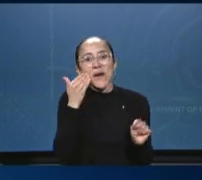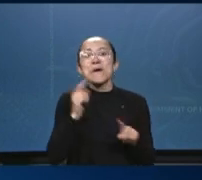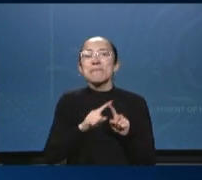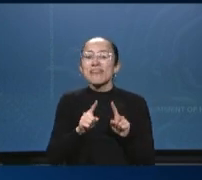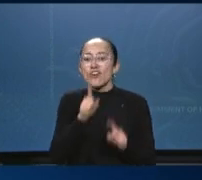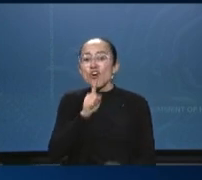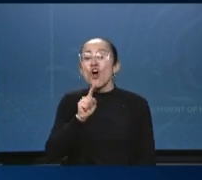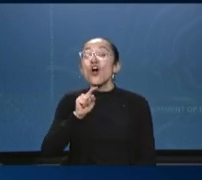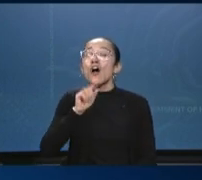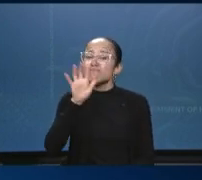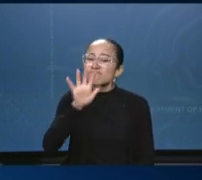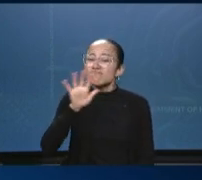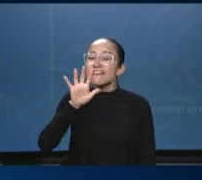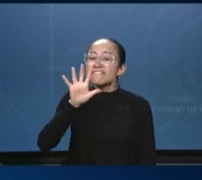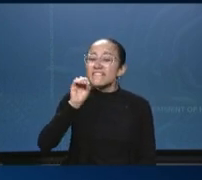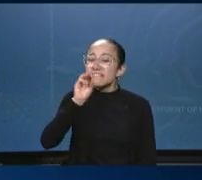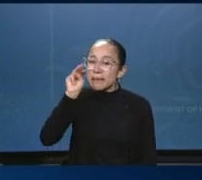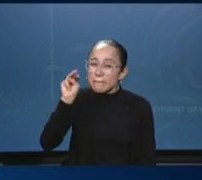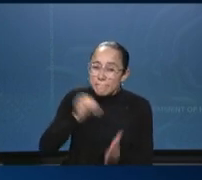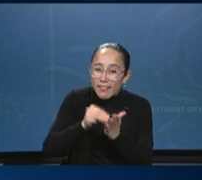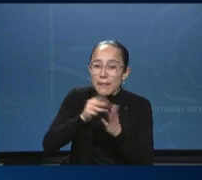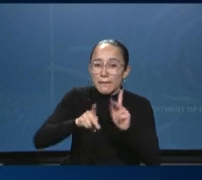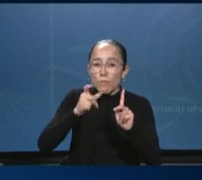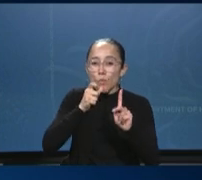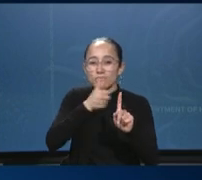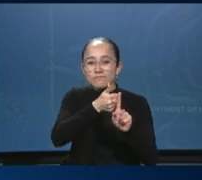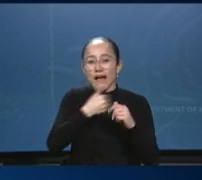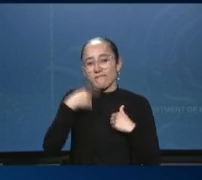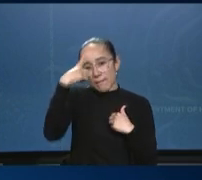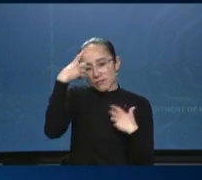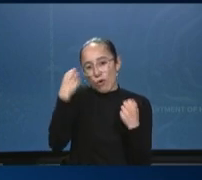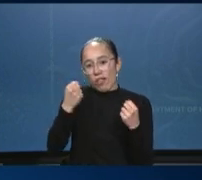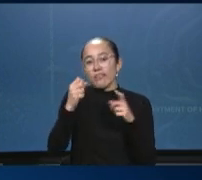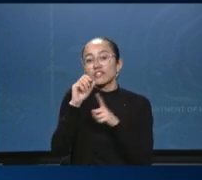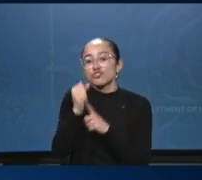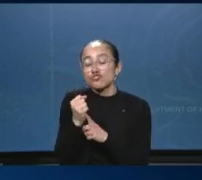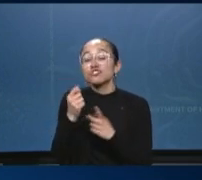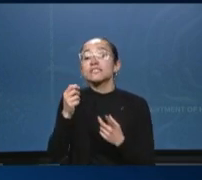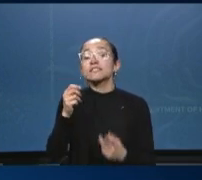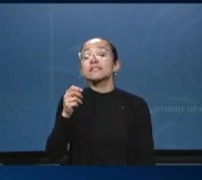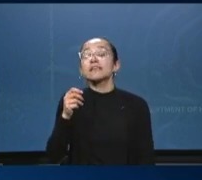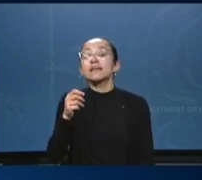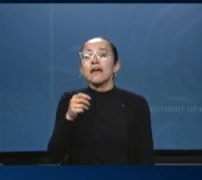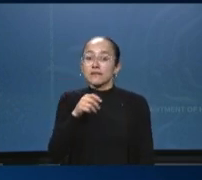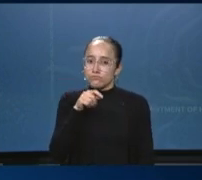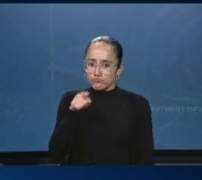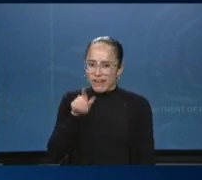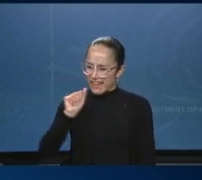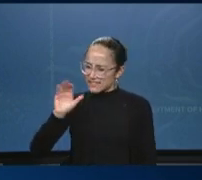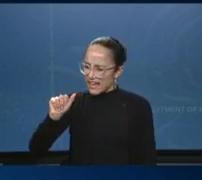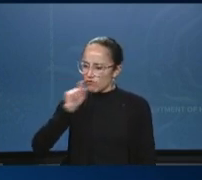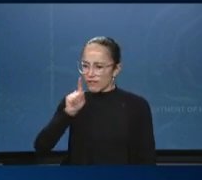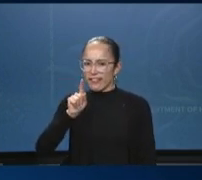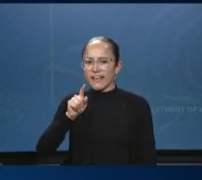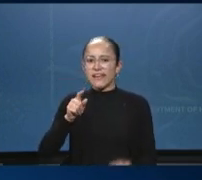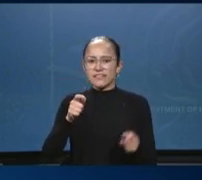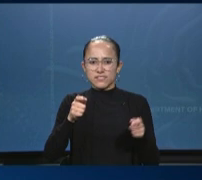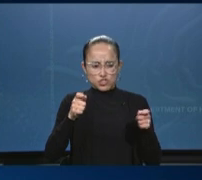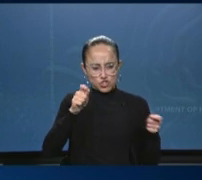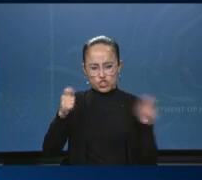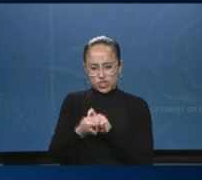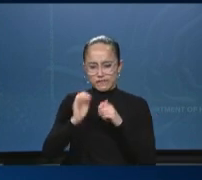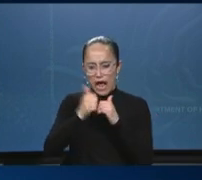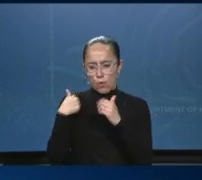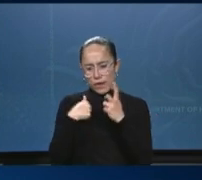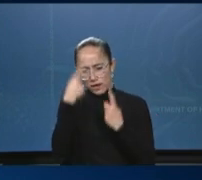about 50 million people with mental health conditions. The Affordable Care Act really took a significant shape with respect to how we think about mental health care,